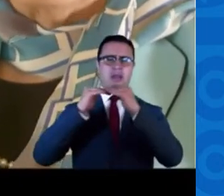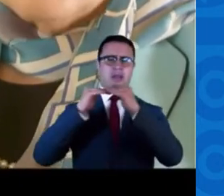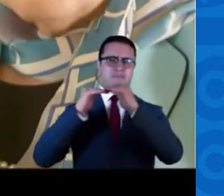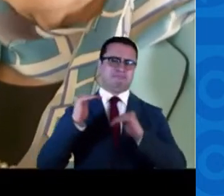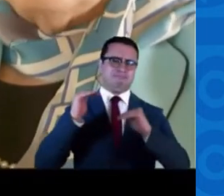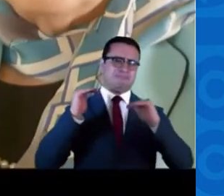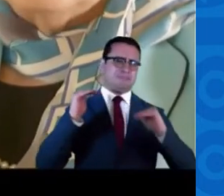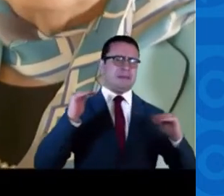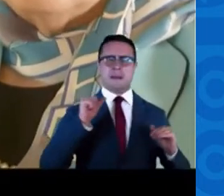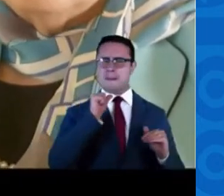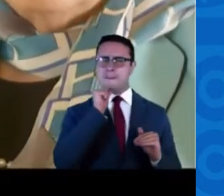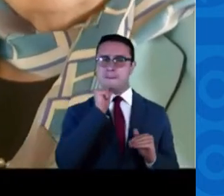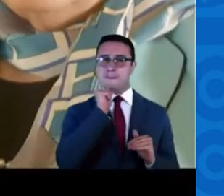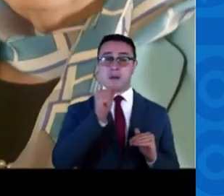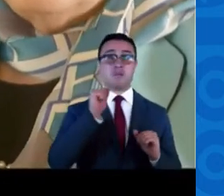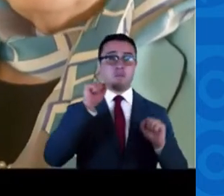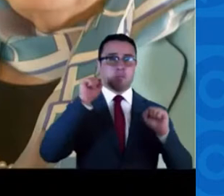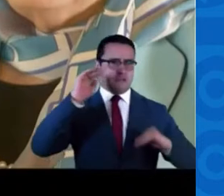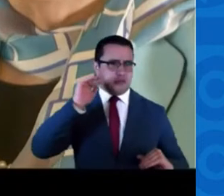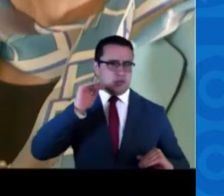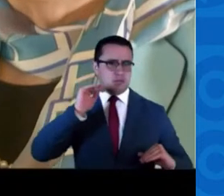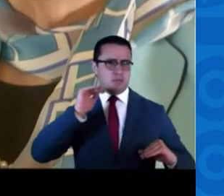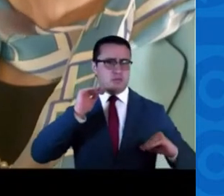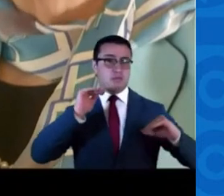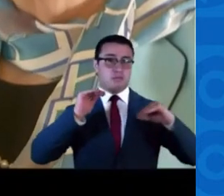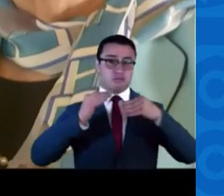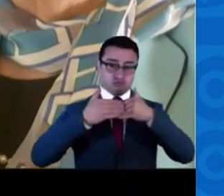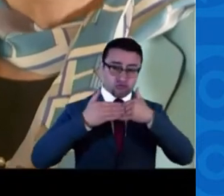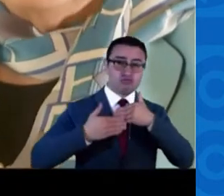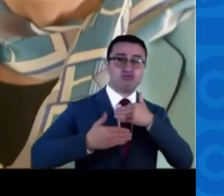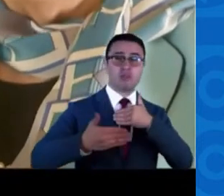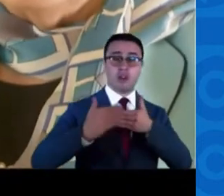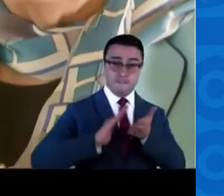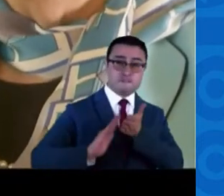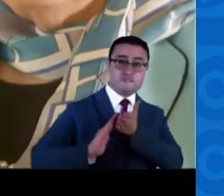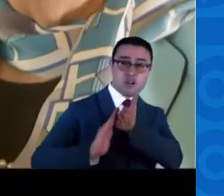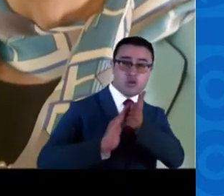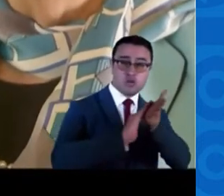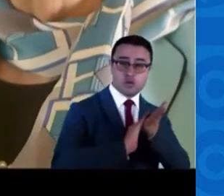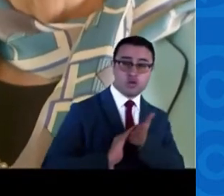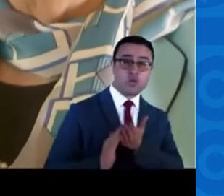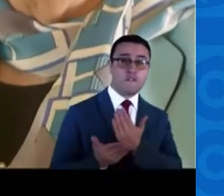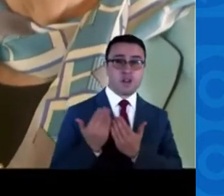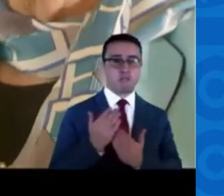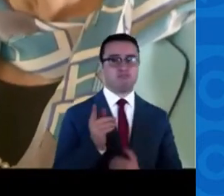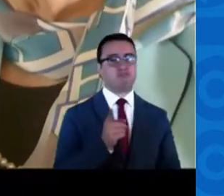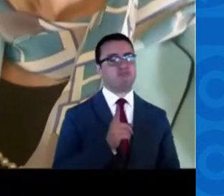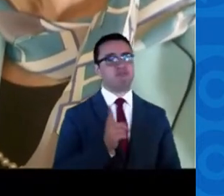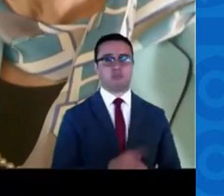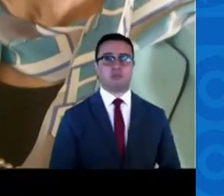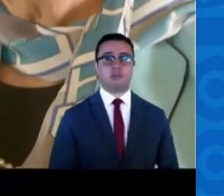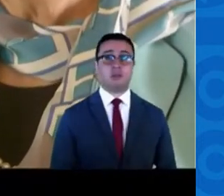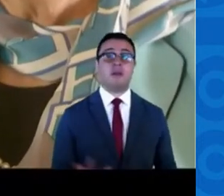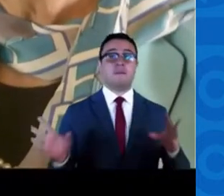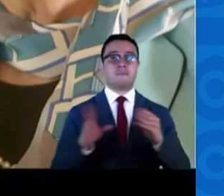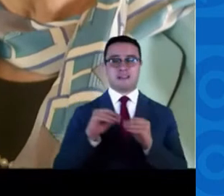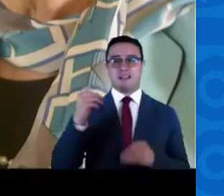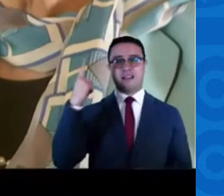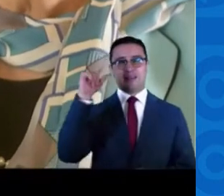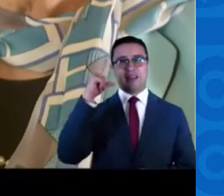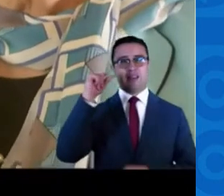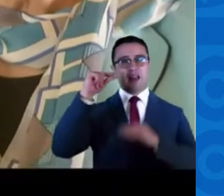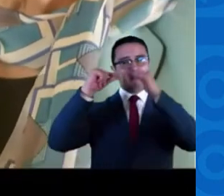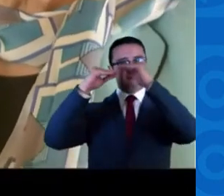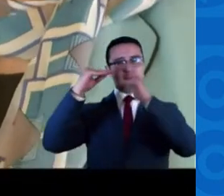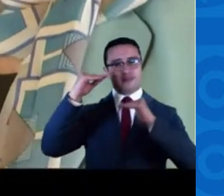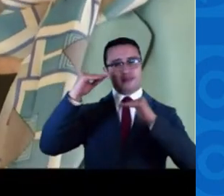gaps that we will not be able to easily close, at least not in the coming years. And the digital gap that we